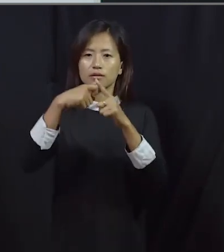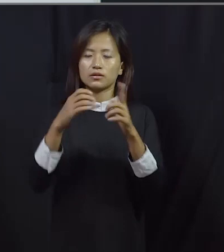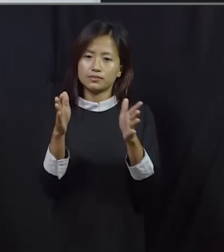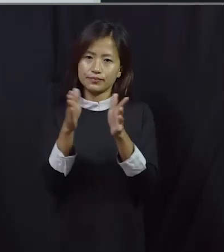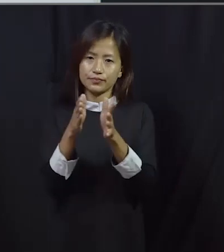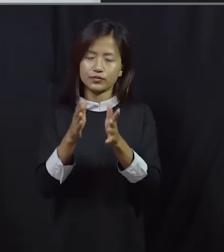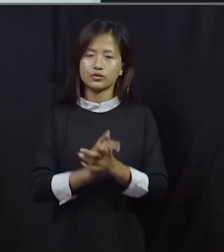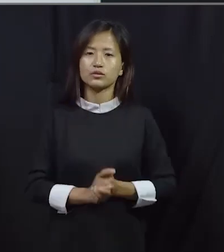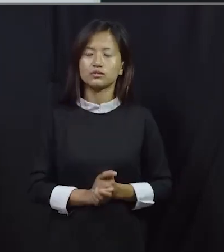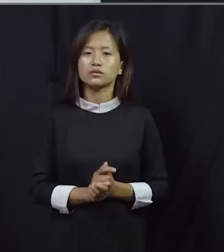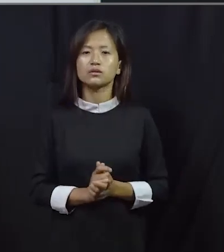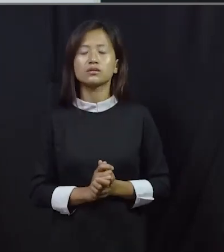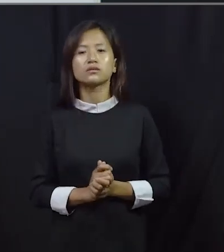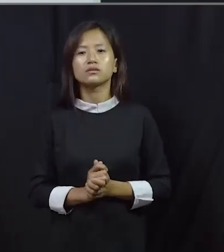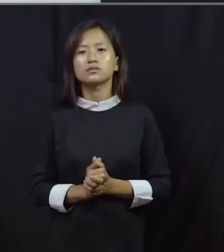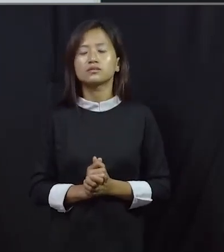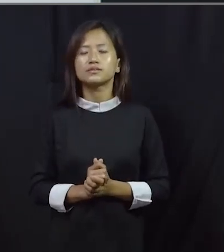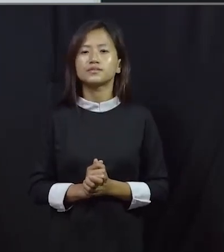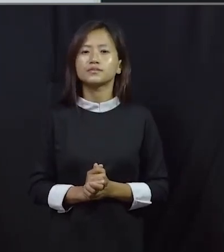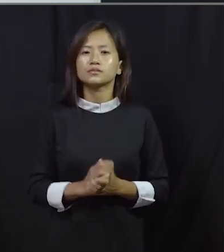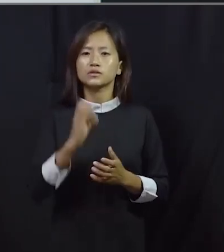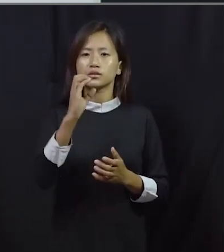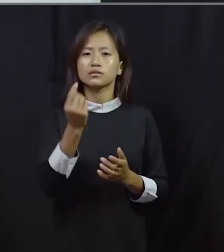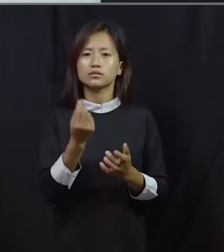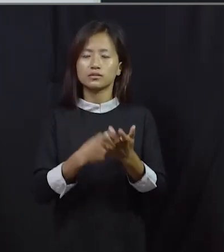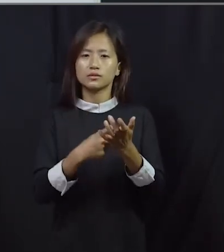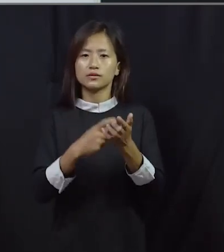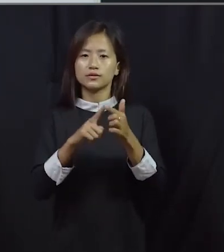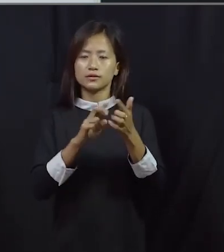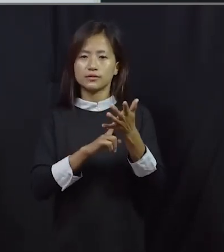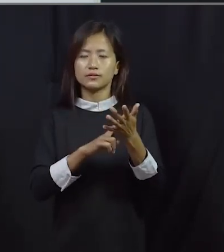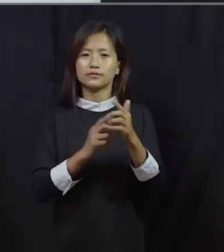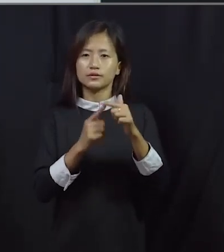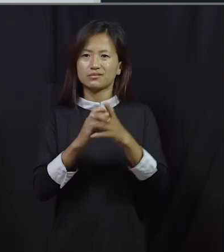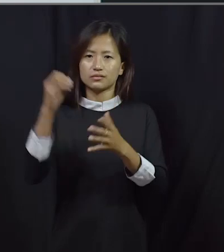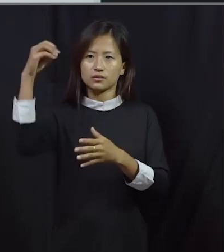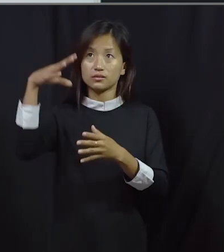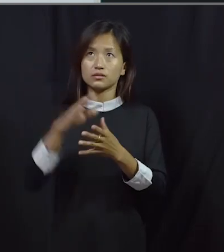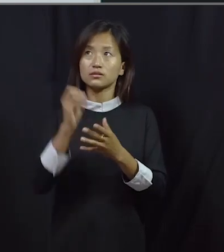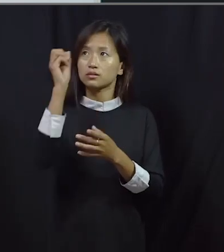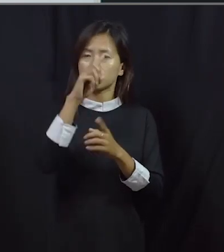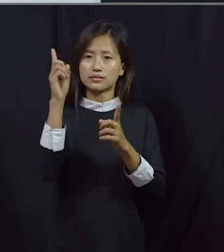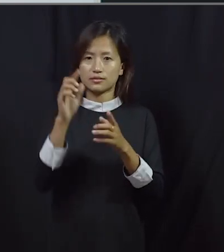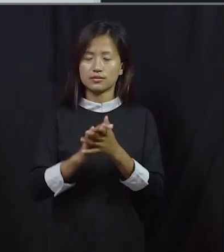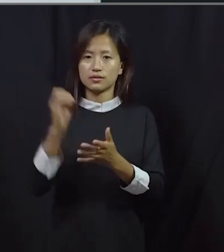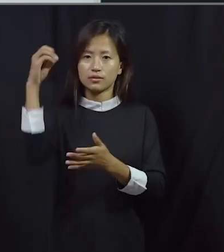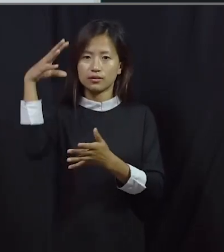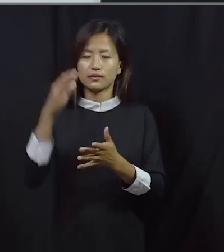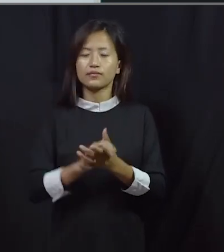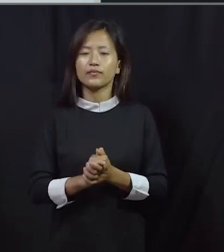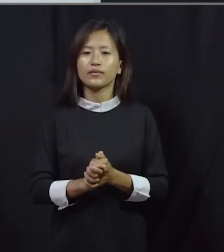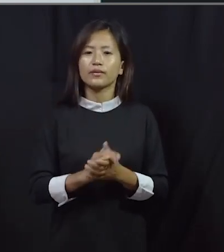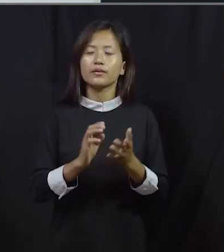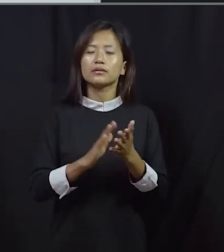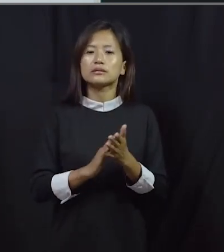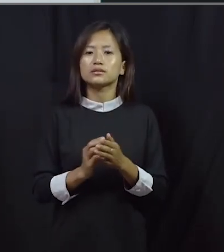we use capital letter for this unit. Okay, current electricity, its unit is ampere. Its unit is what?